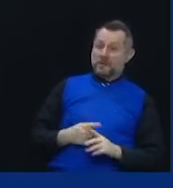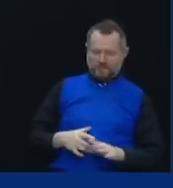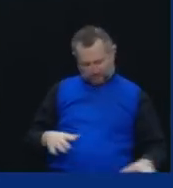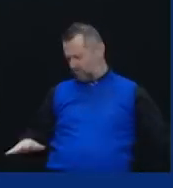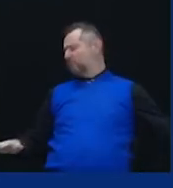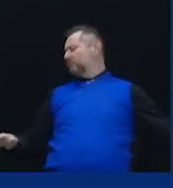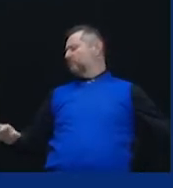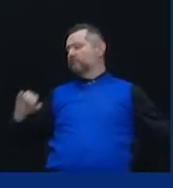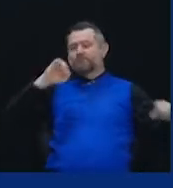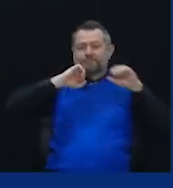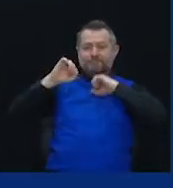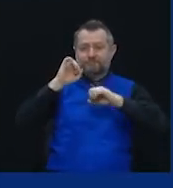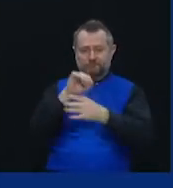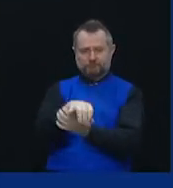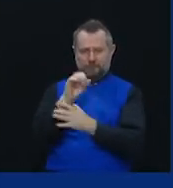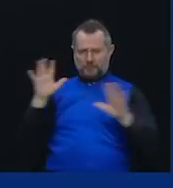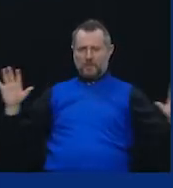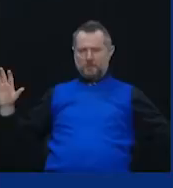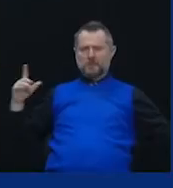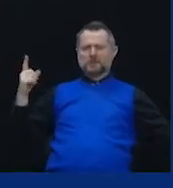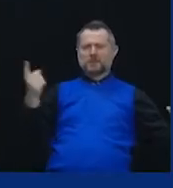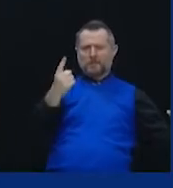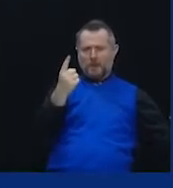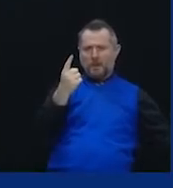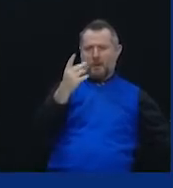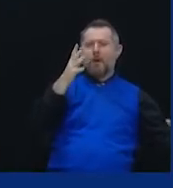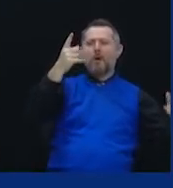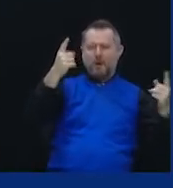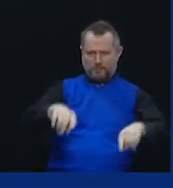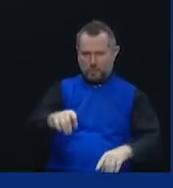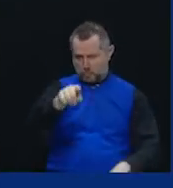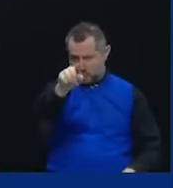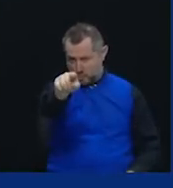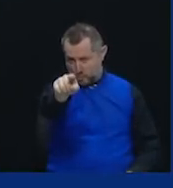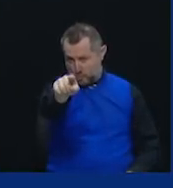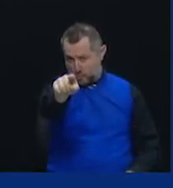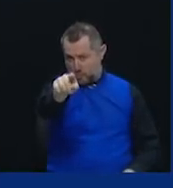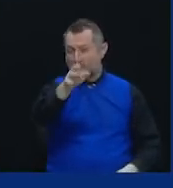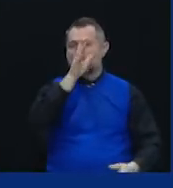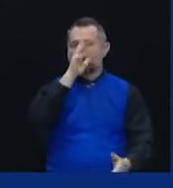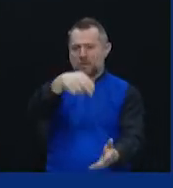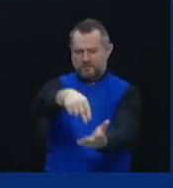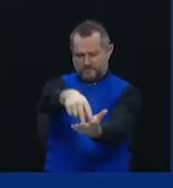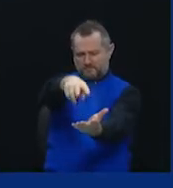Something will happen in your lifetime that will knock you right on your rear end.